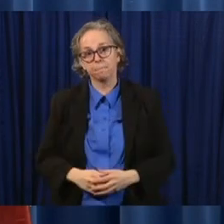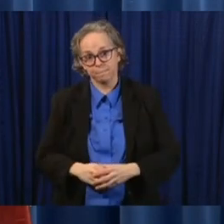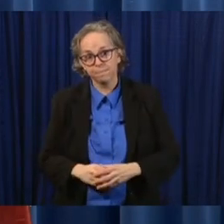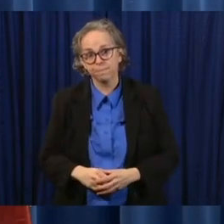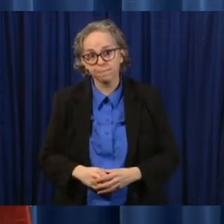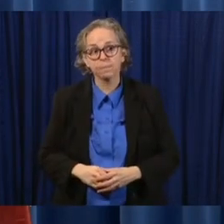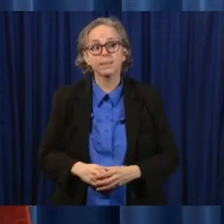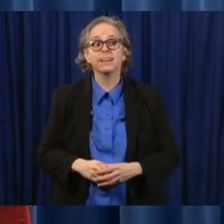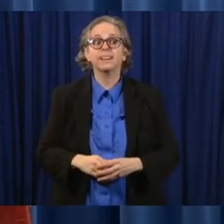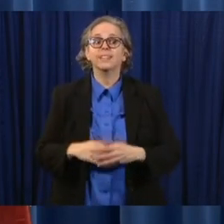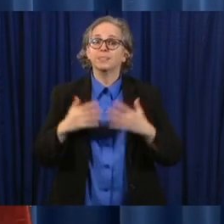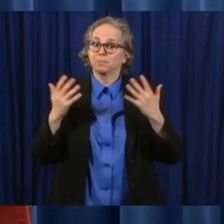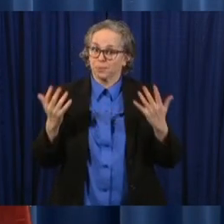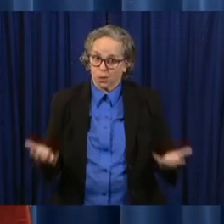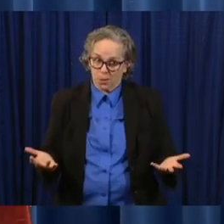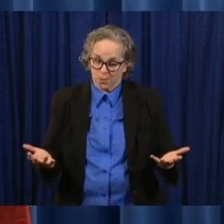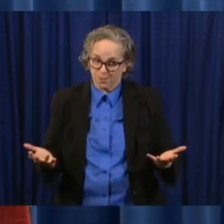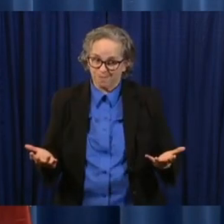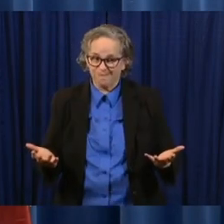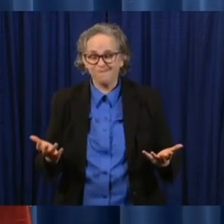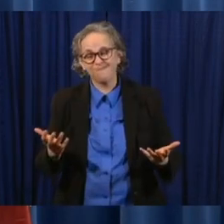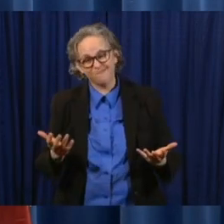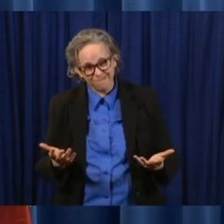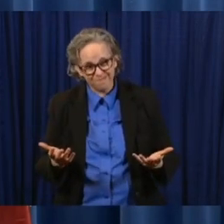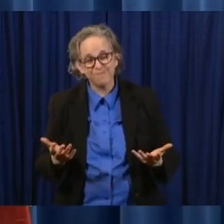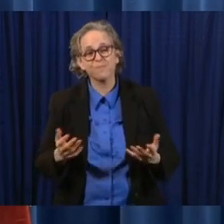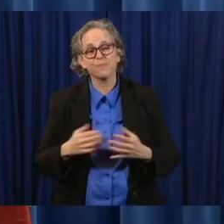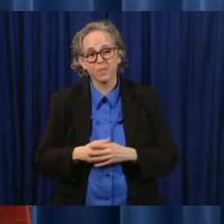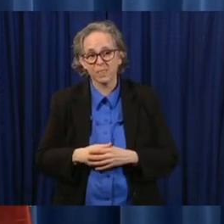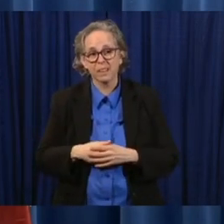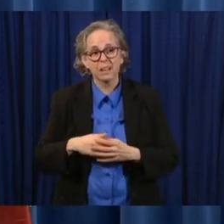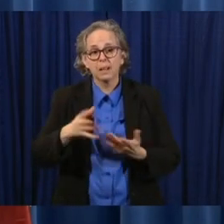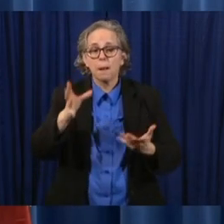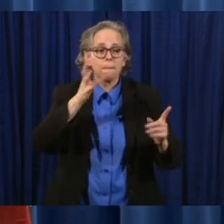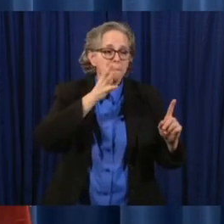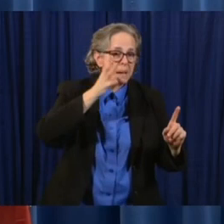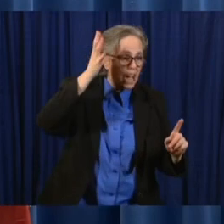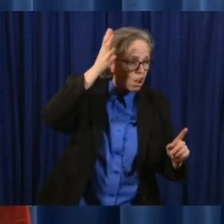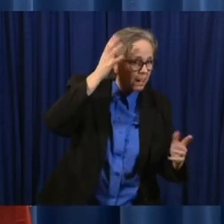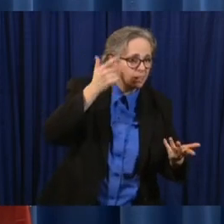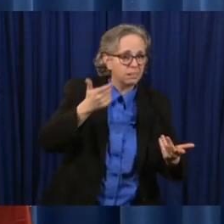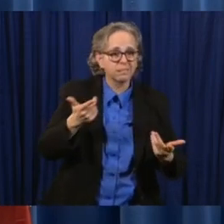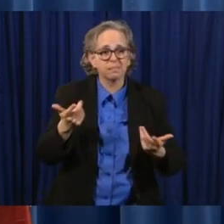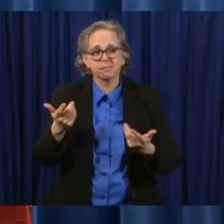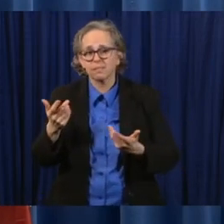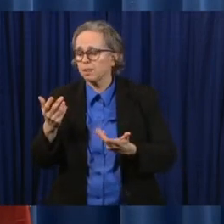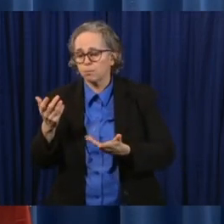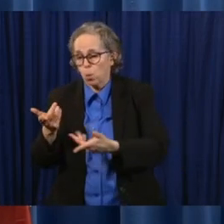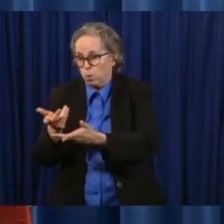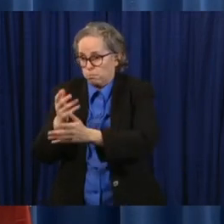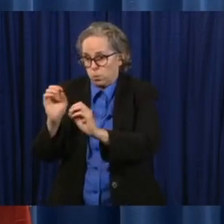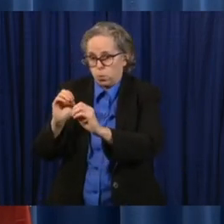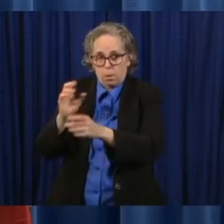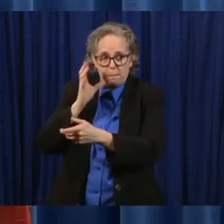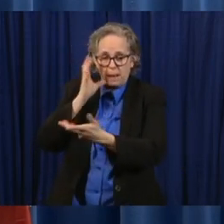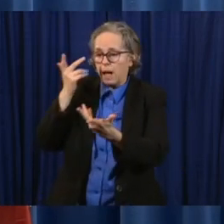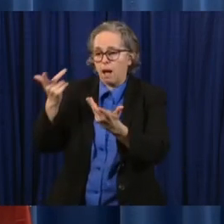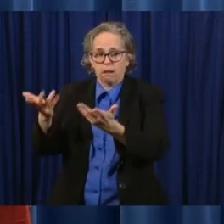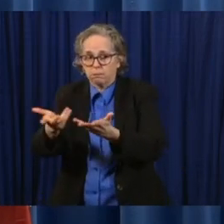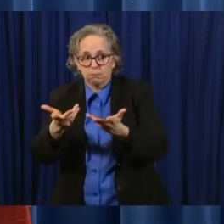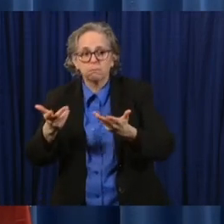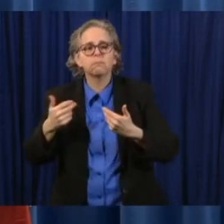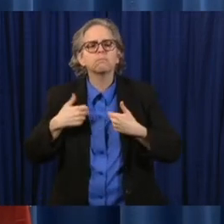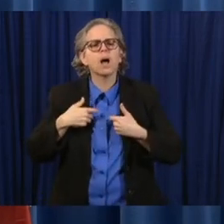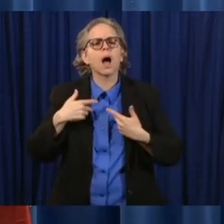any kids or anybody in school anymore, let me share some of the concerns that I have as we go